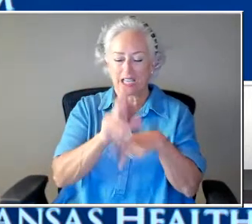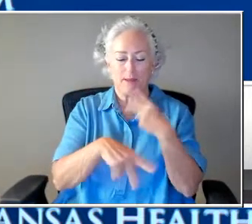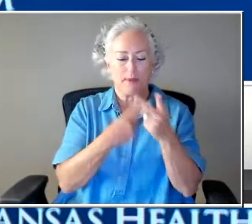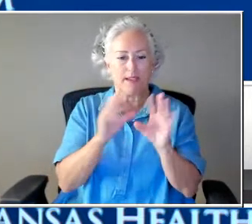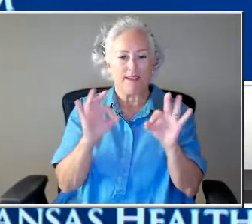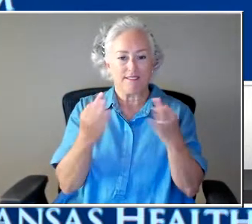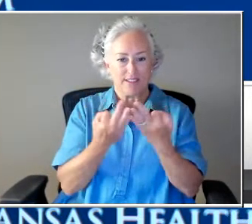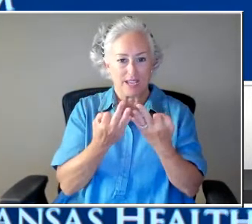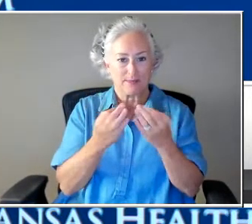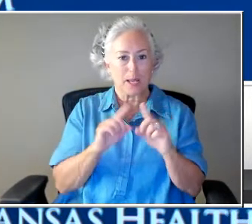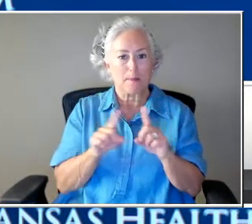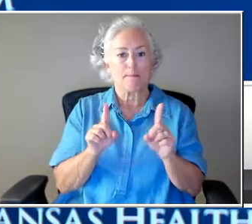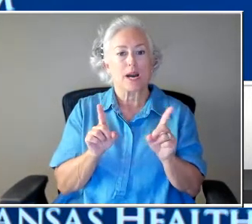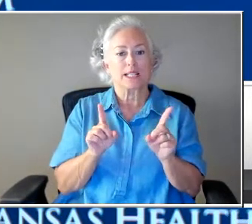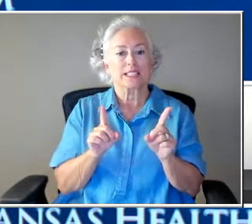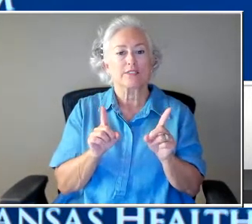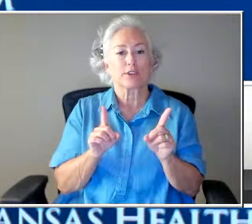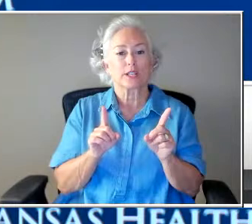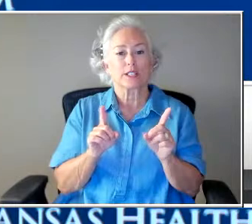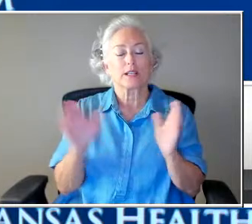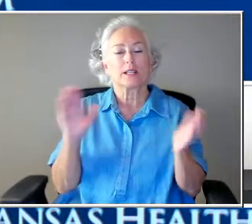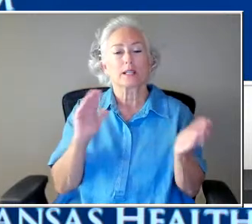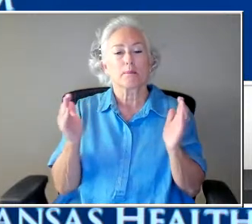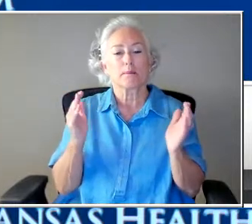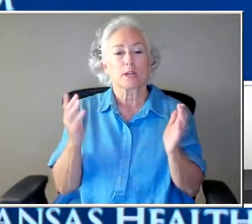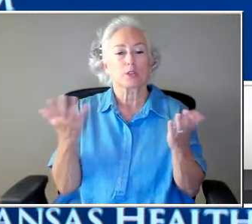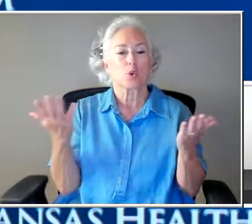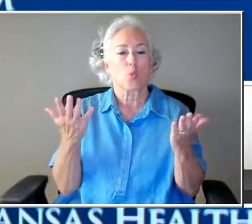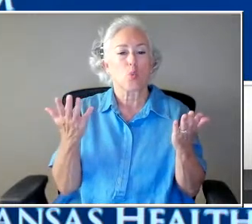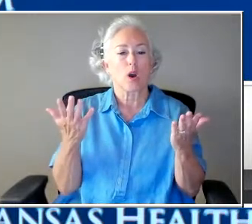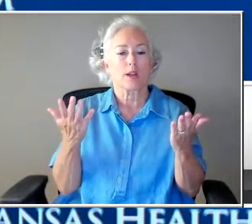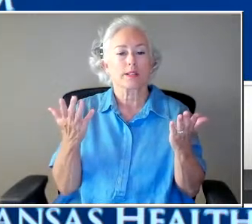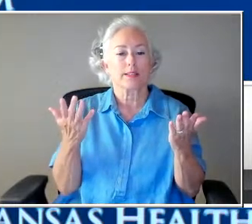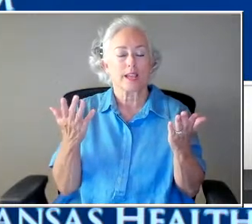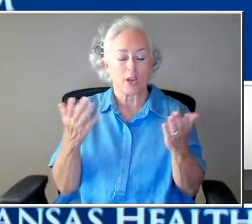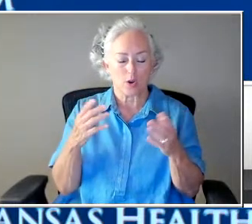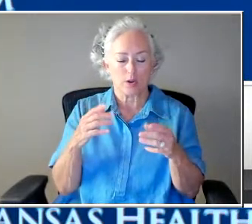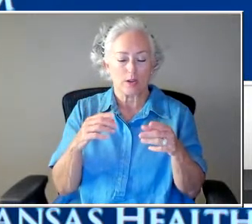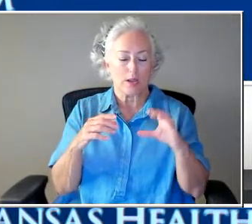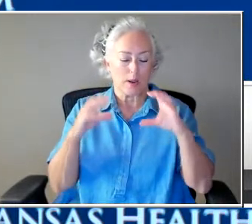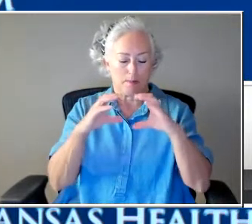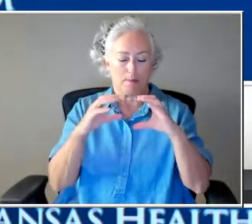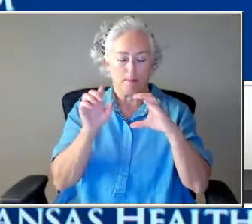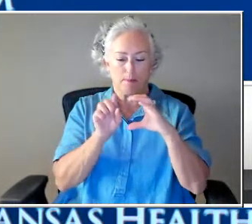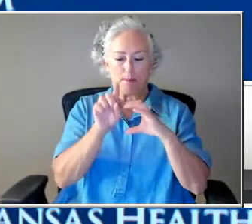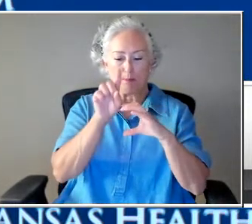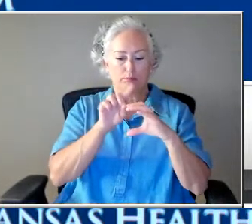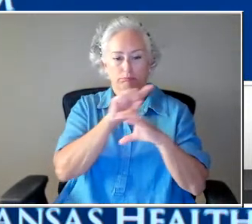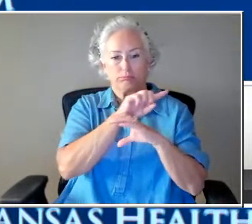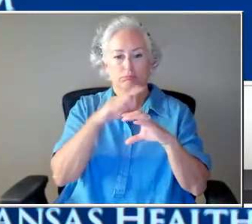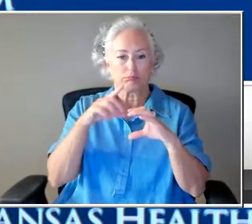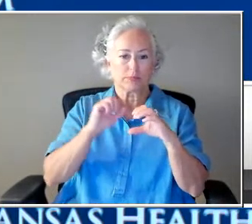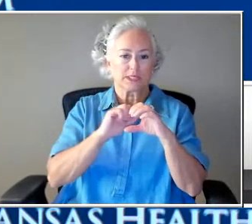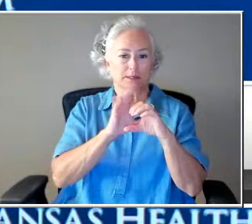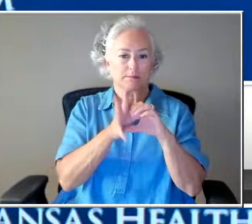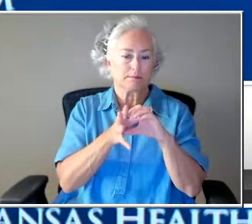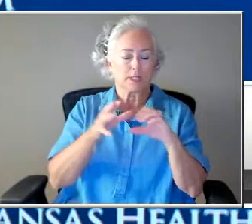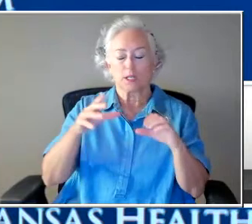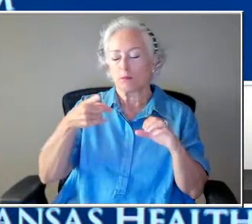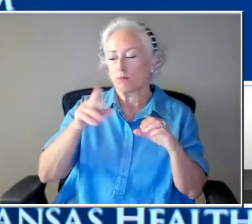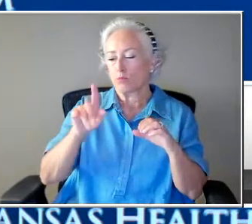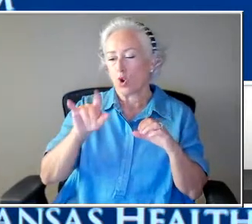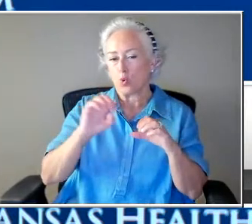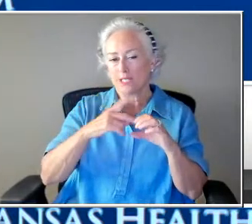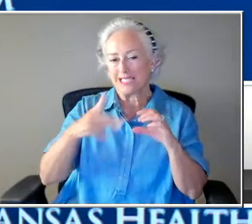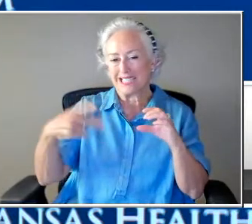differ mostly in what their spike protein looks like. So now the major or dominant variant circulating in the U.S. is